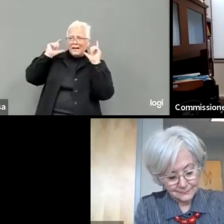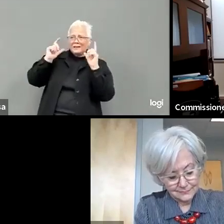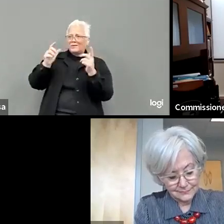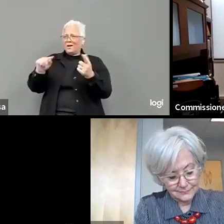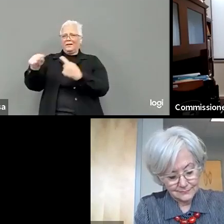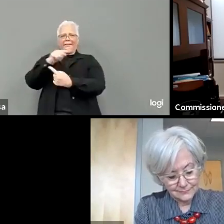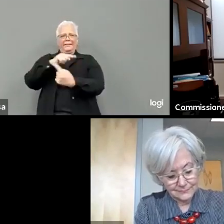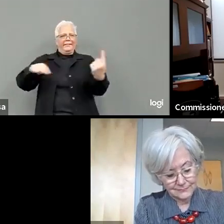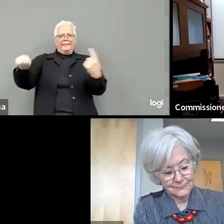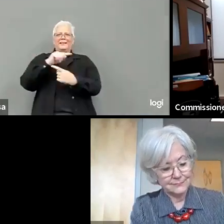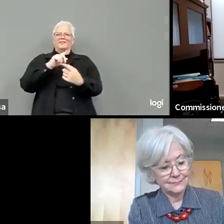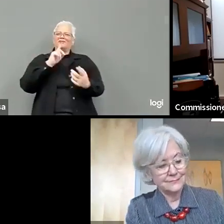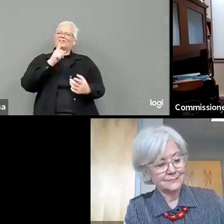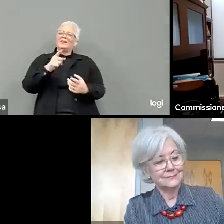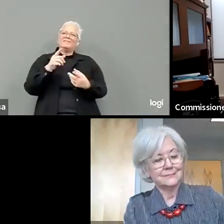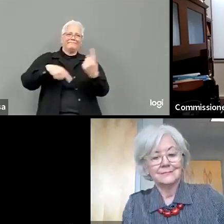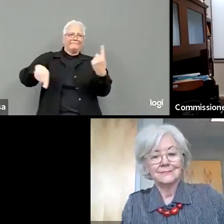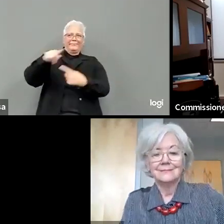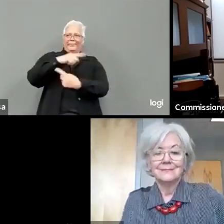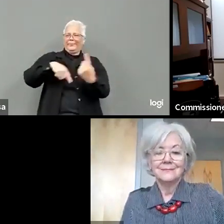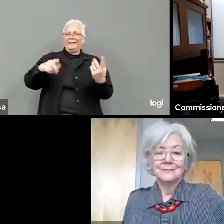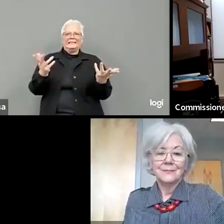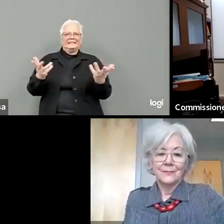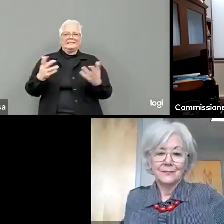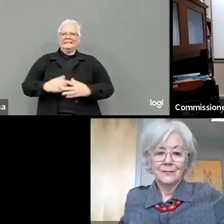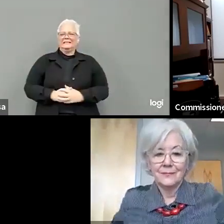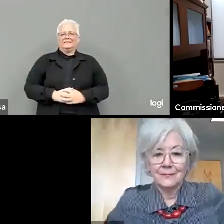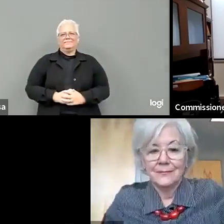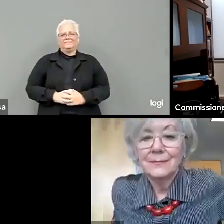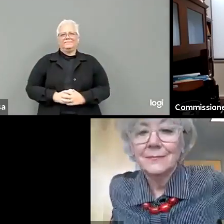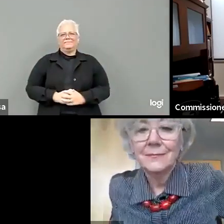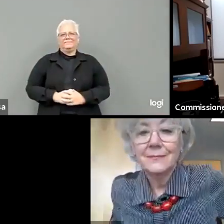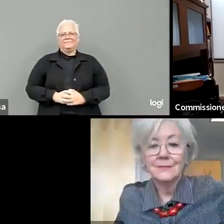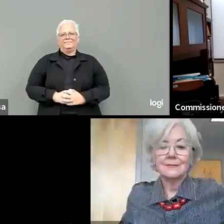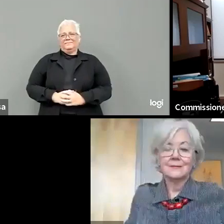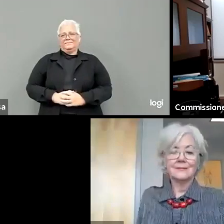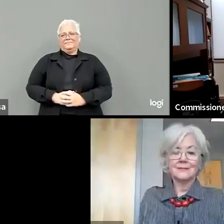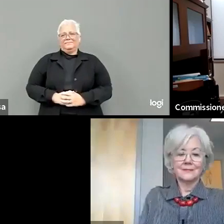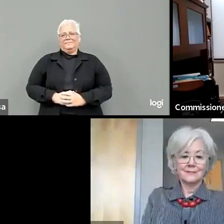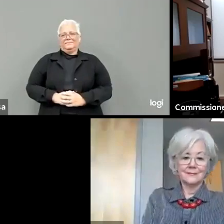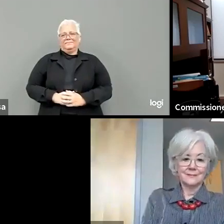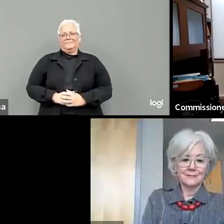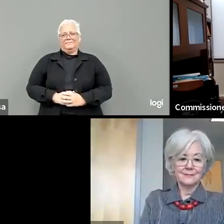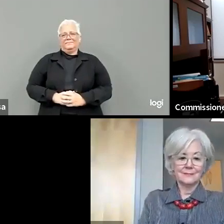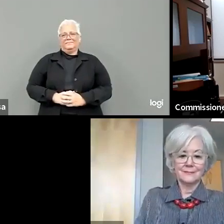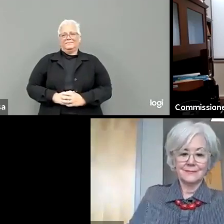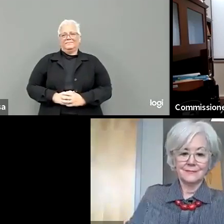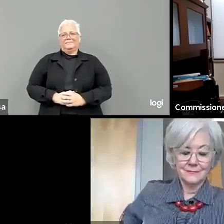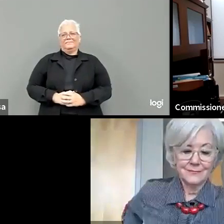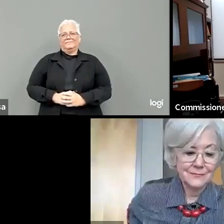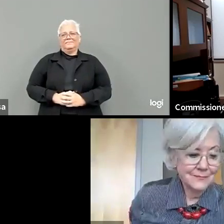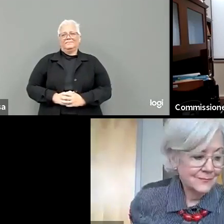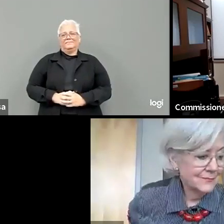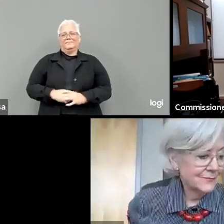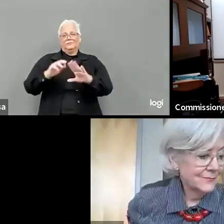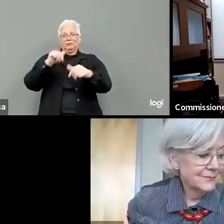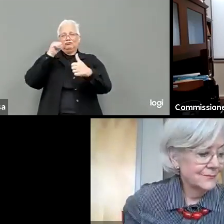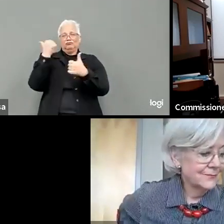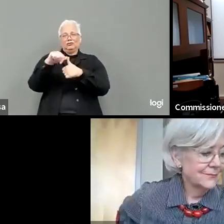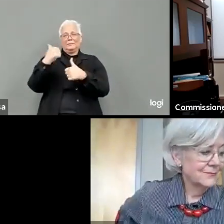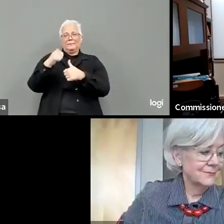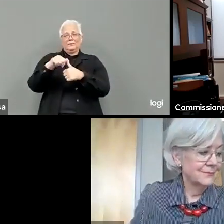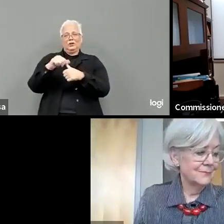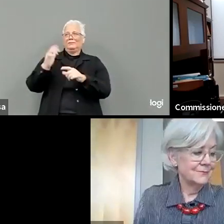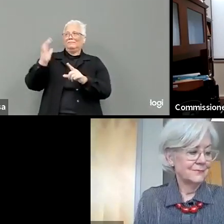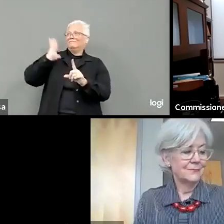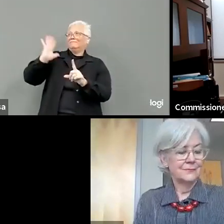have been cheering on Dr. Gist a few years ago when she marched to the state capitol to demand more funding. They are very dedicated to